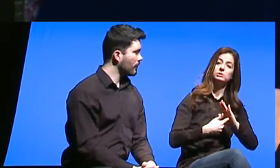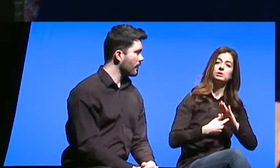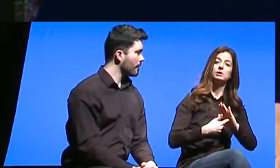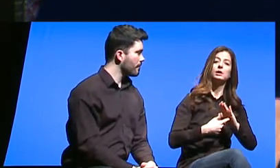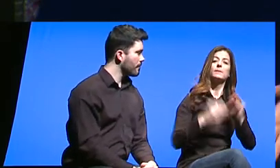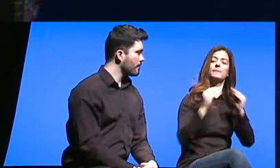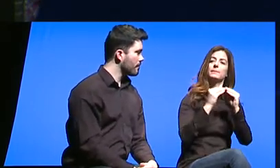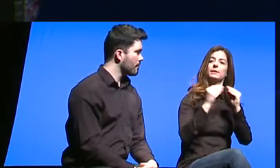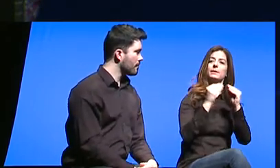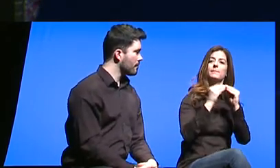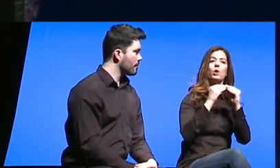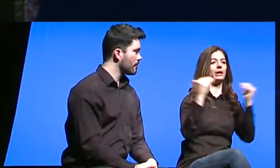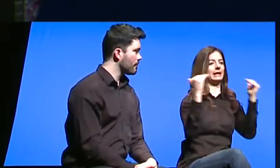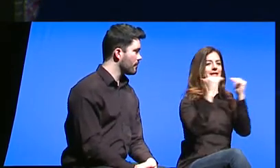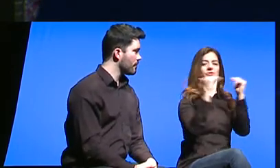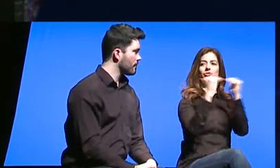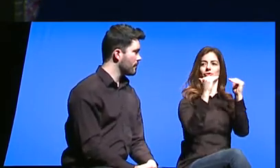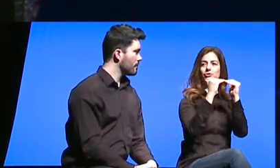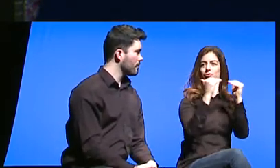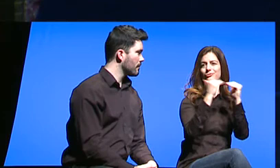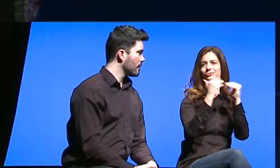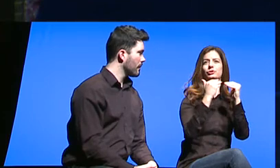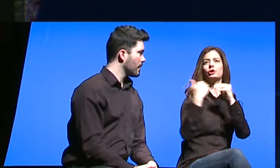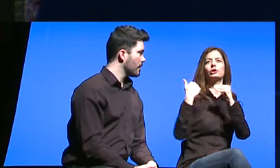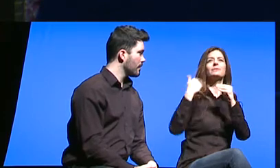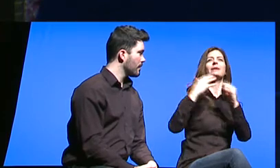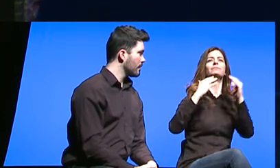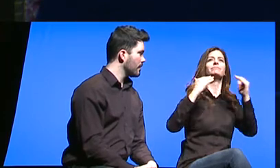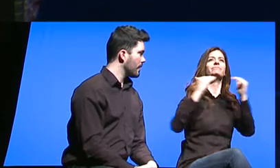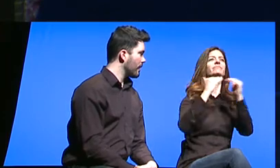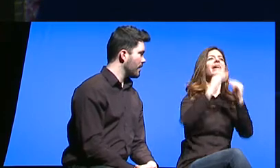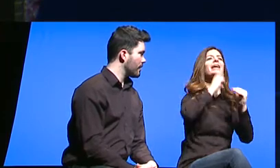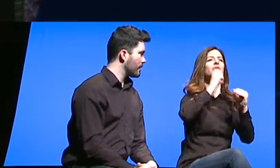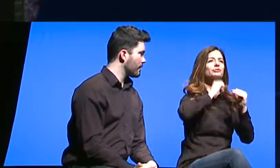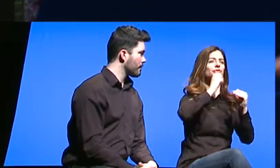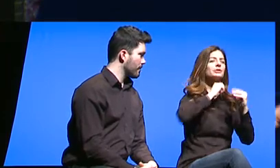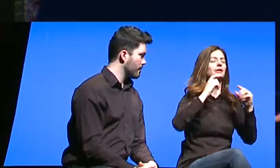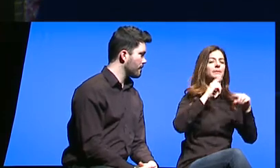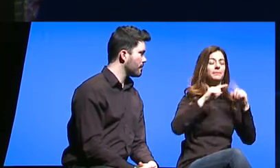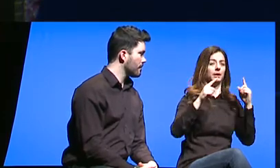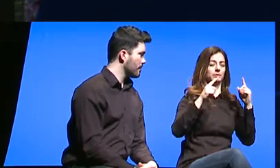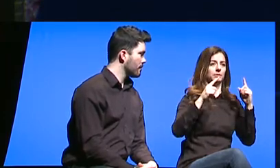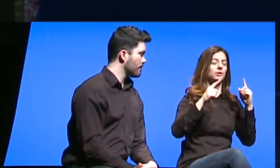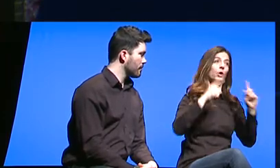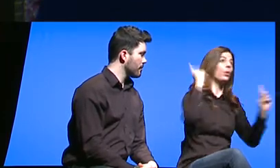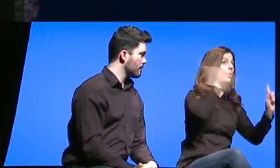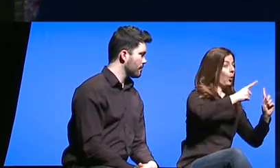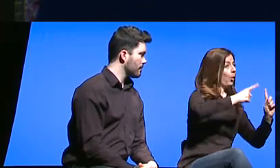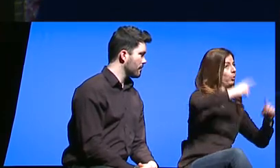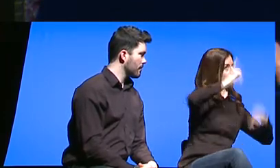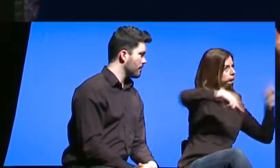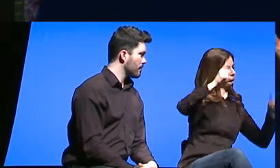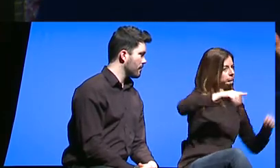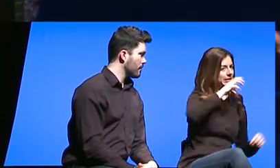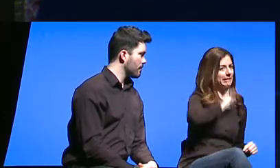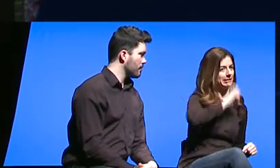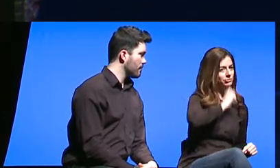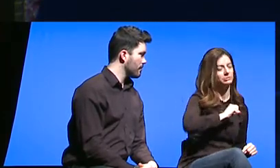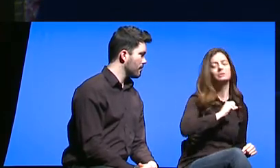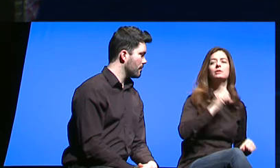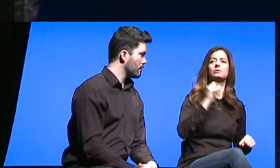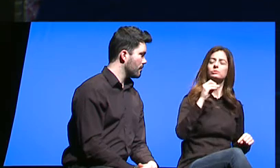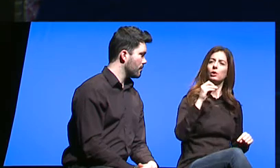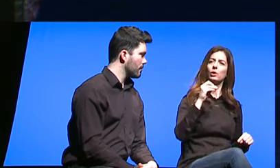intergenerational show. And we found that as we did outreach, the vast majority of people who volunteered to be